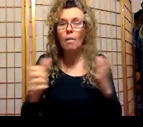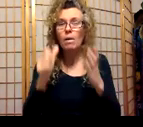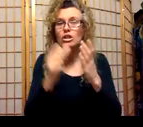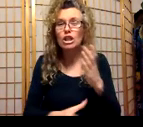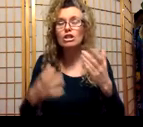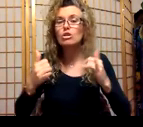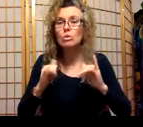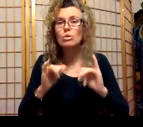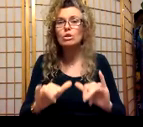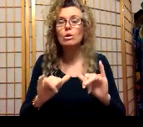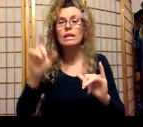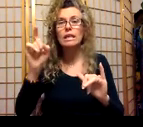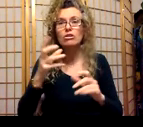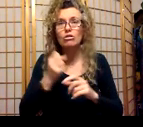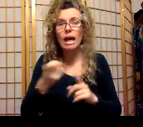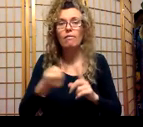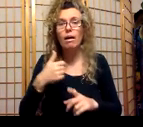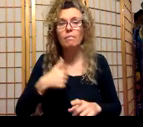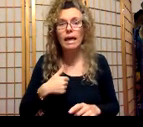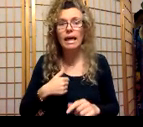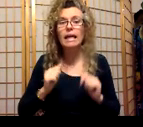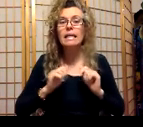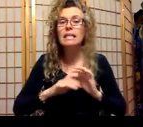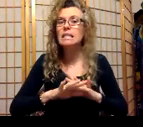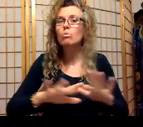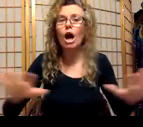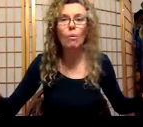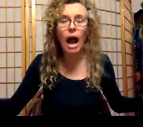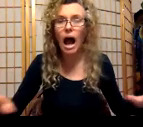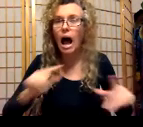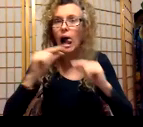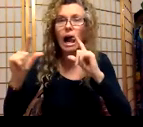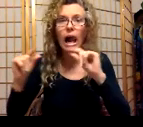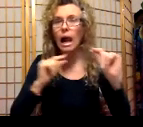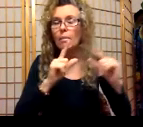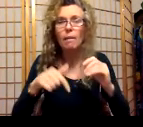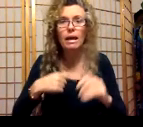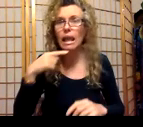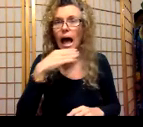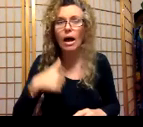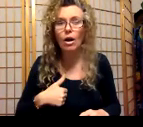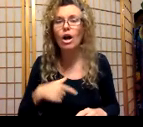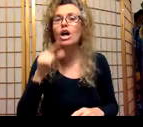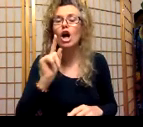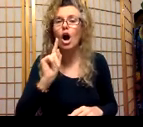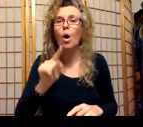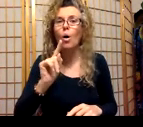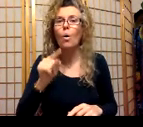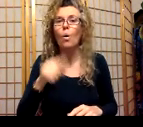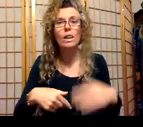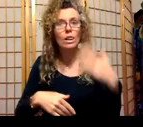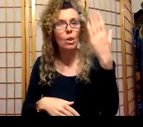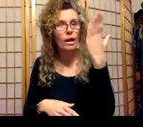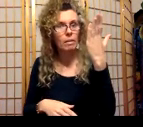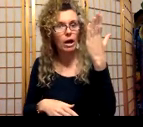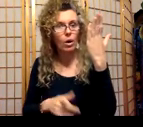you still need to get from me? Spread around that I am a liar. Go and look in the mirror. Who is lying